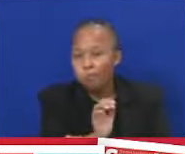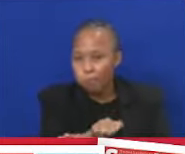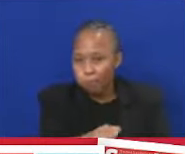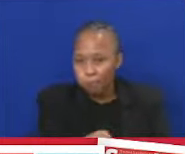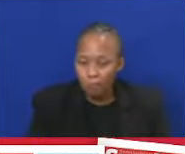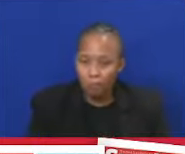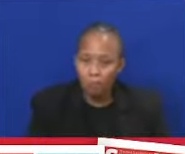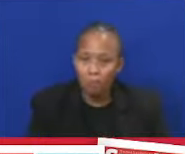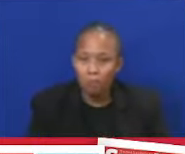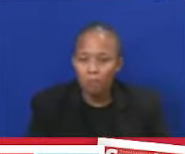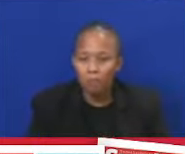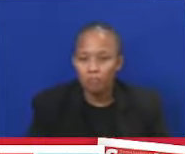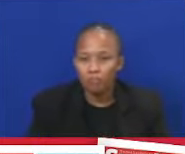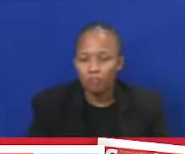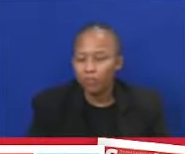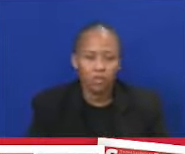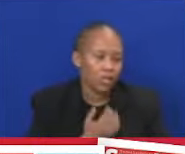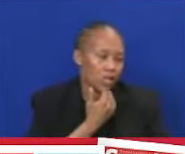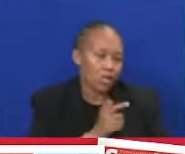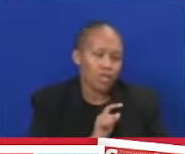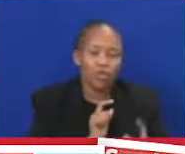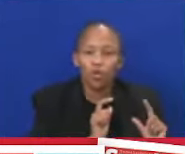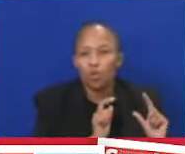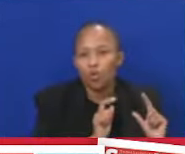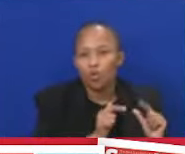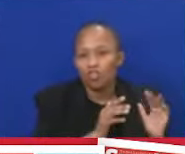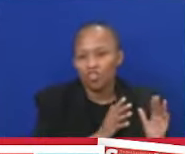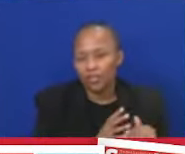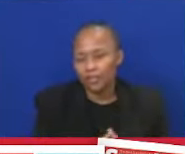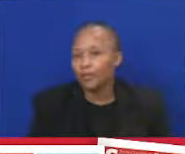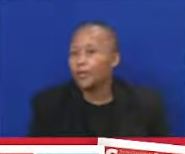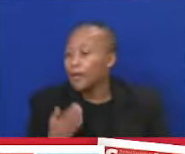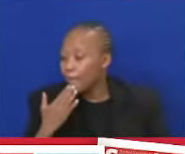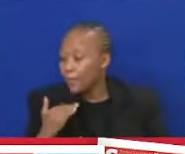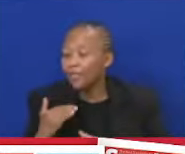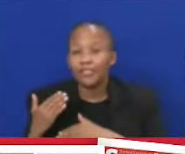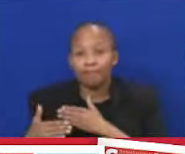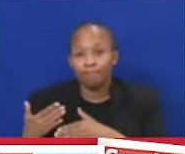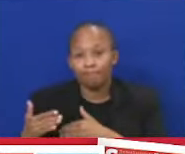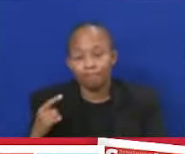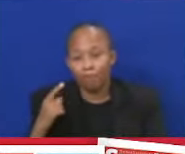Thank you, Commissioners. Please proceed, Witness C.